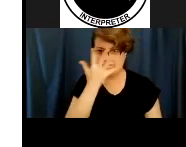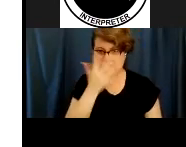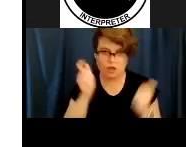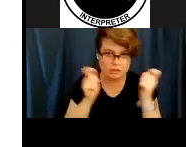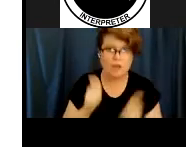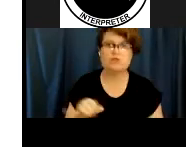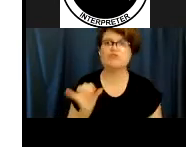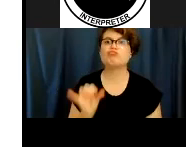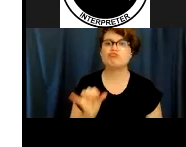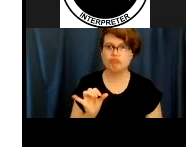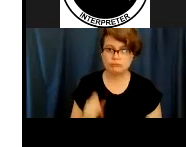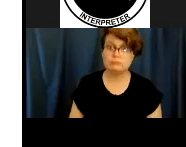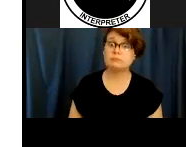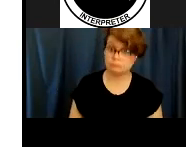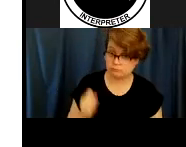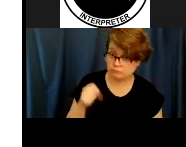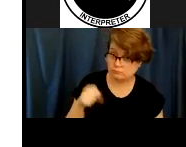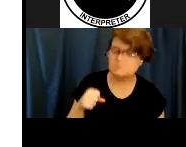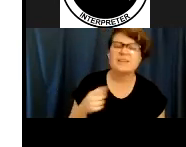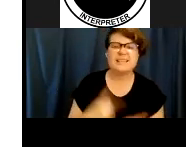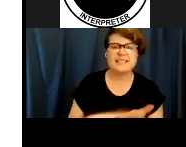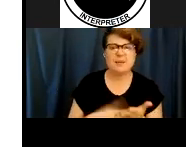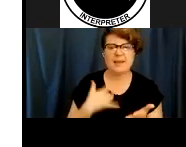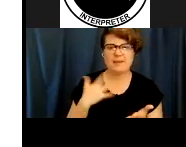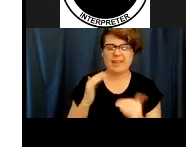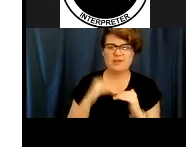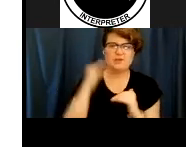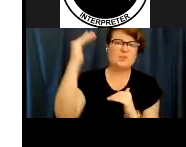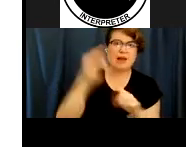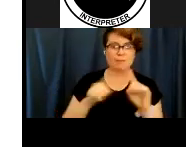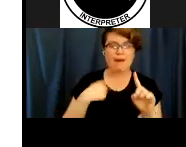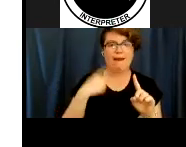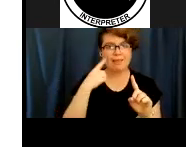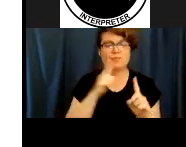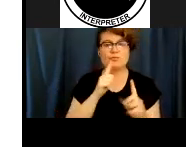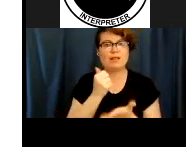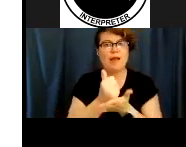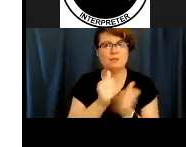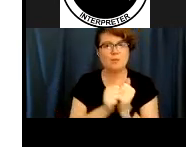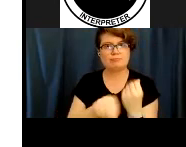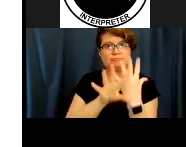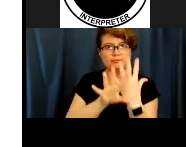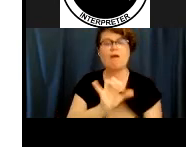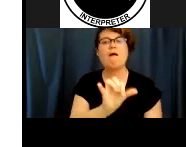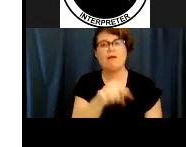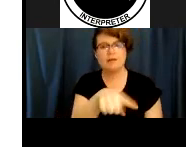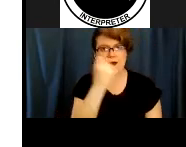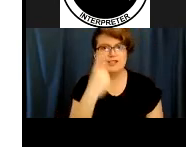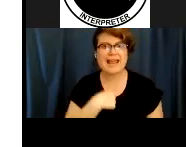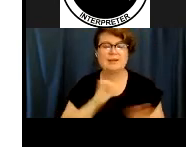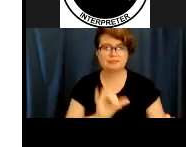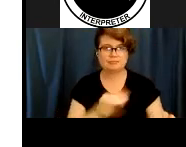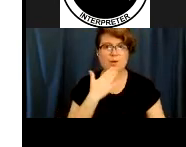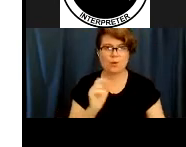sometimes feel over the top to provide that affirmation, but I think it goes a long way in the virtual space. And so how are we kind of